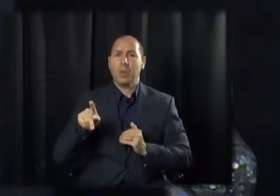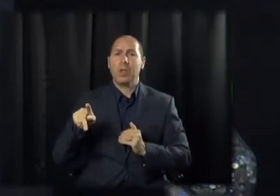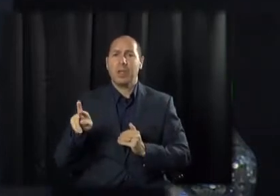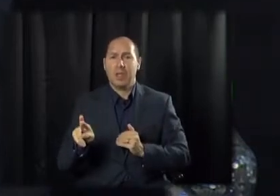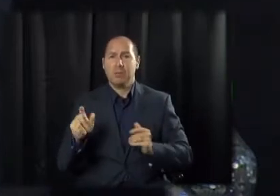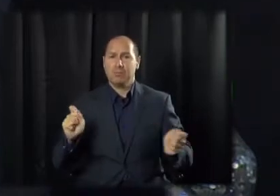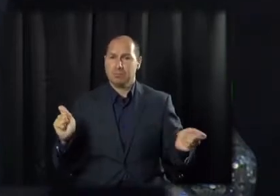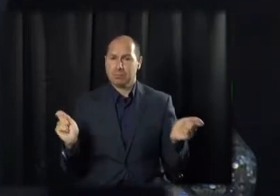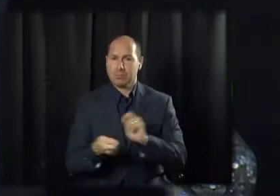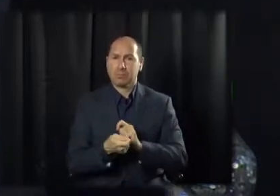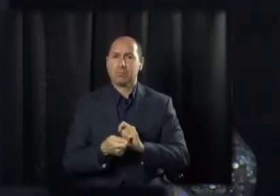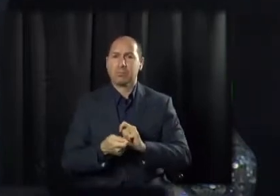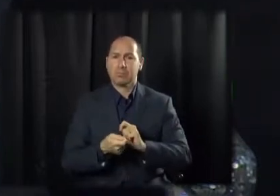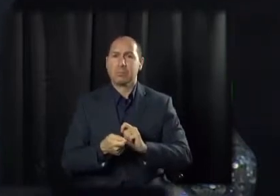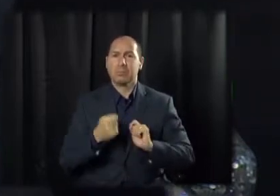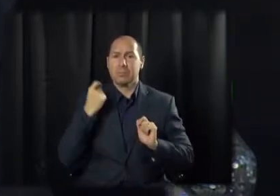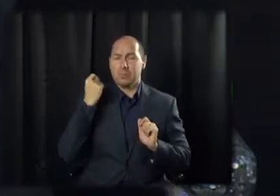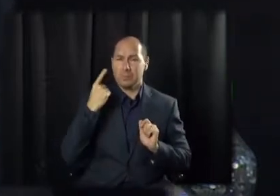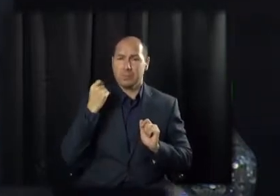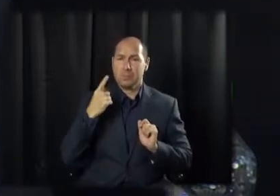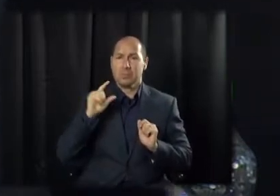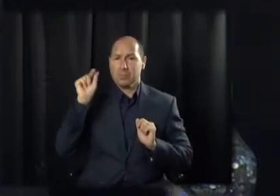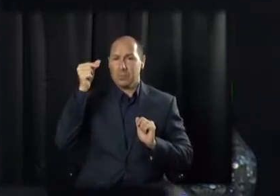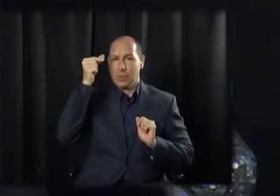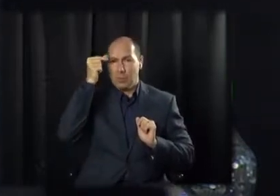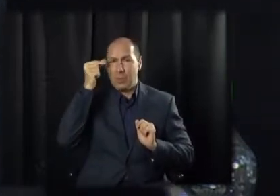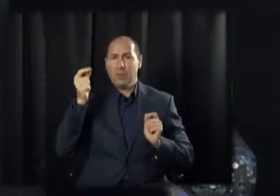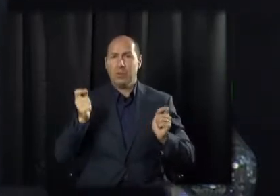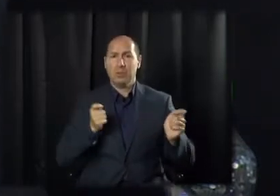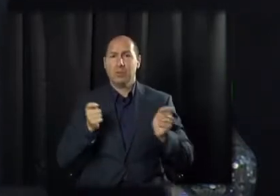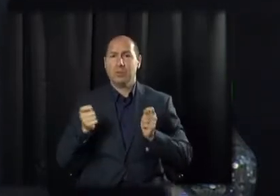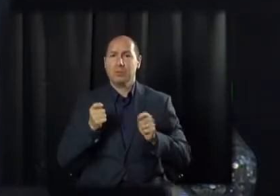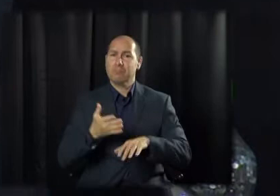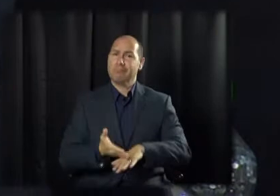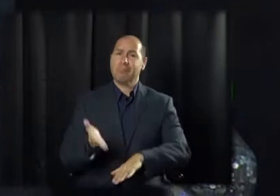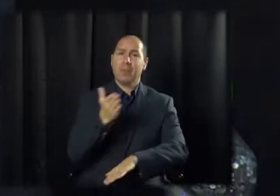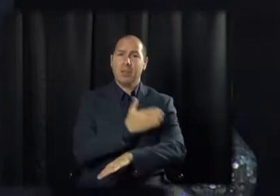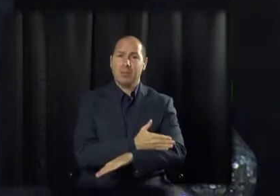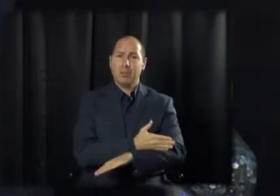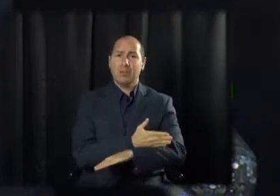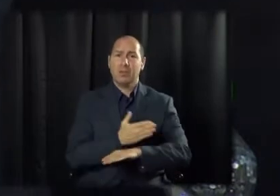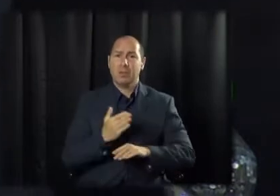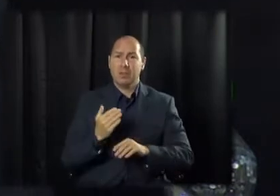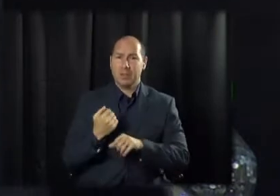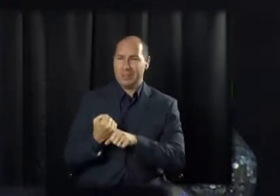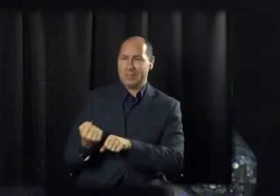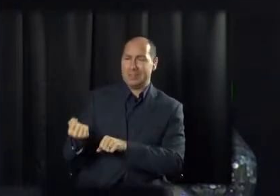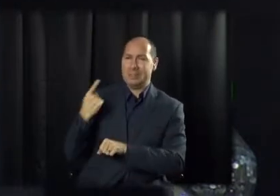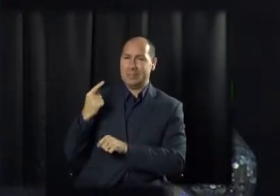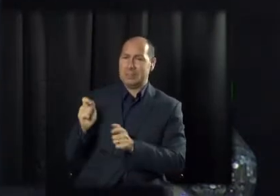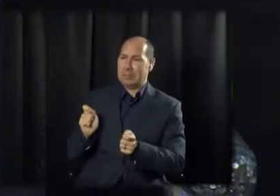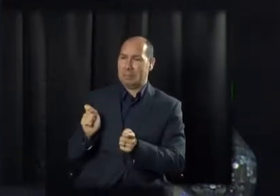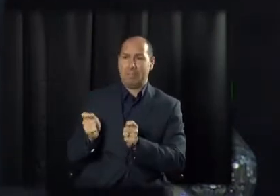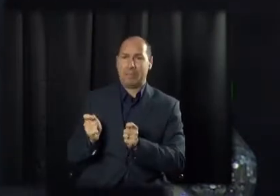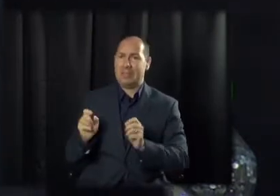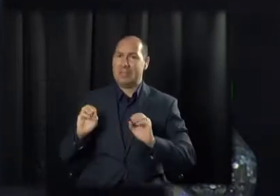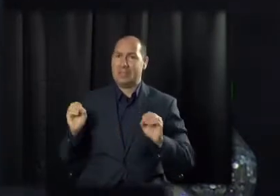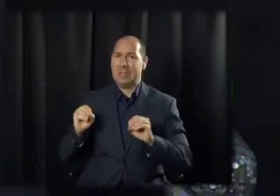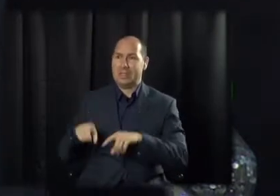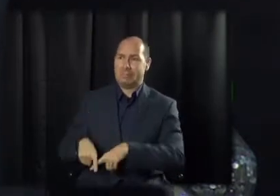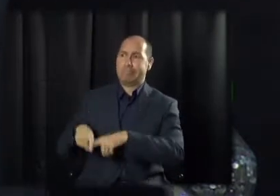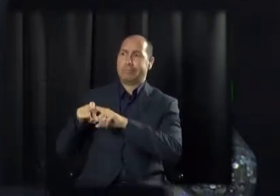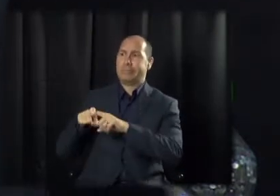its governance is better. There were no adjustments last year. Everything was put on hold because